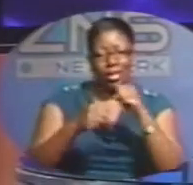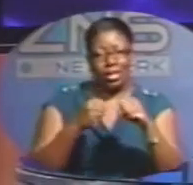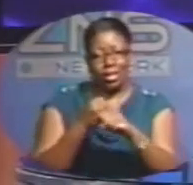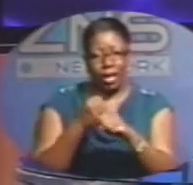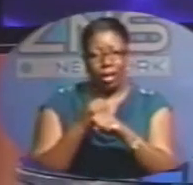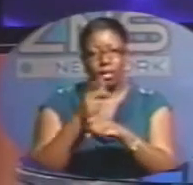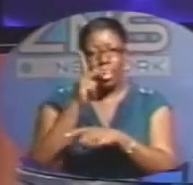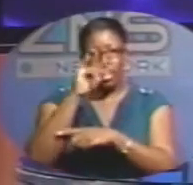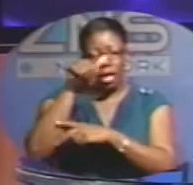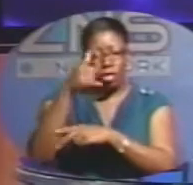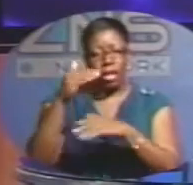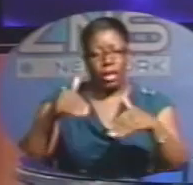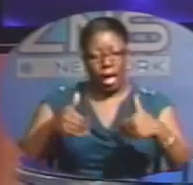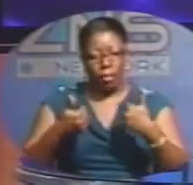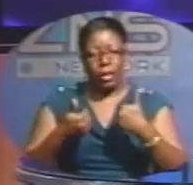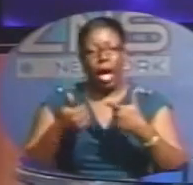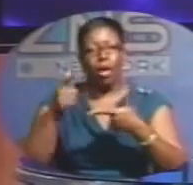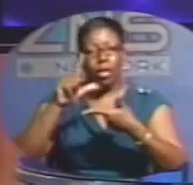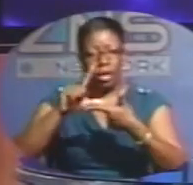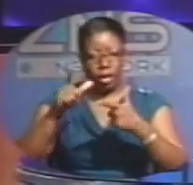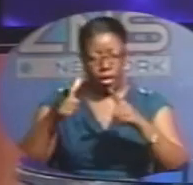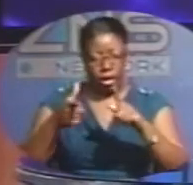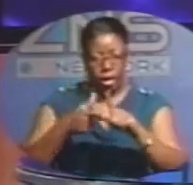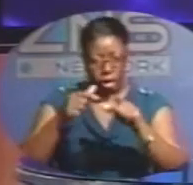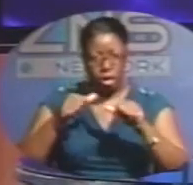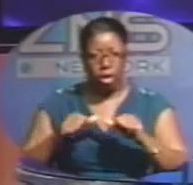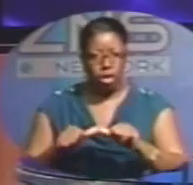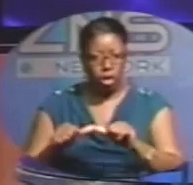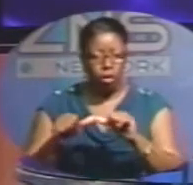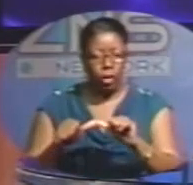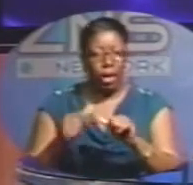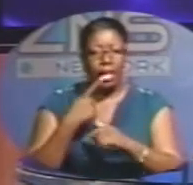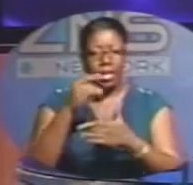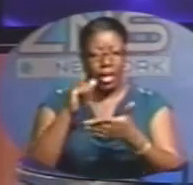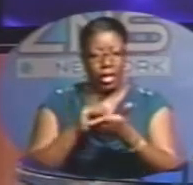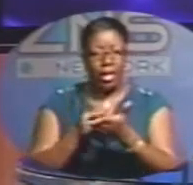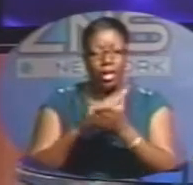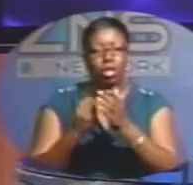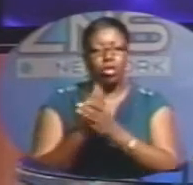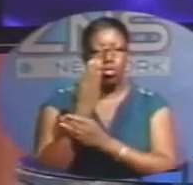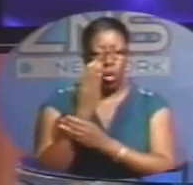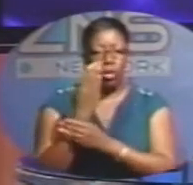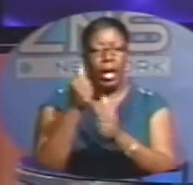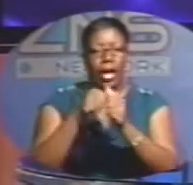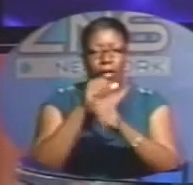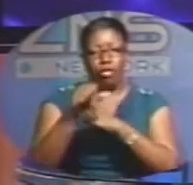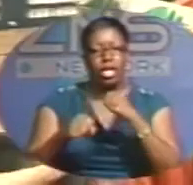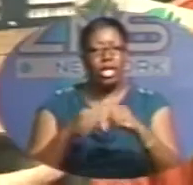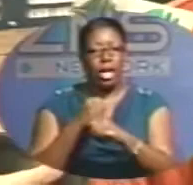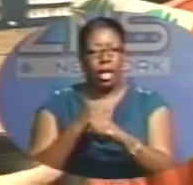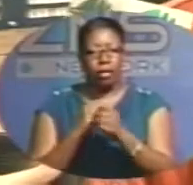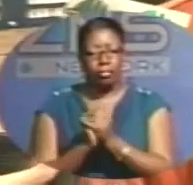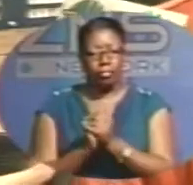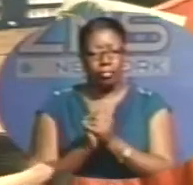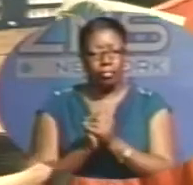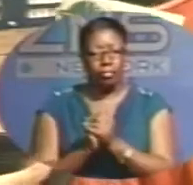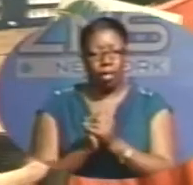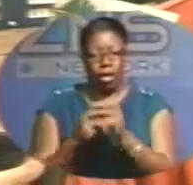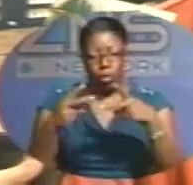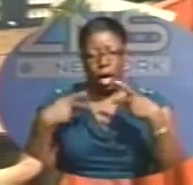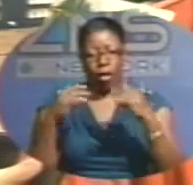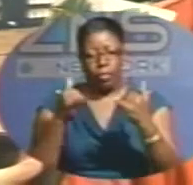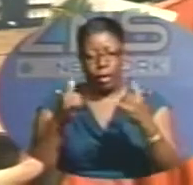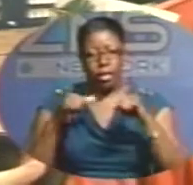is happy with the way the league is progressing, saying that there is growth every year. Players are still coming in. We